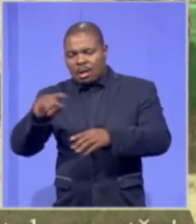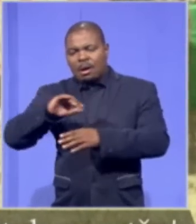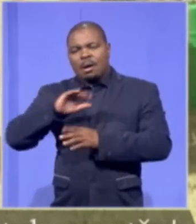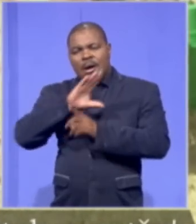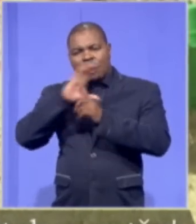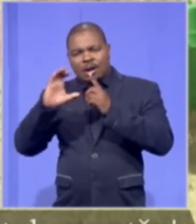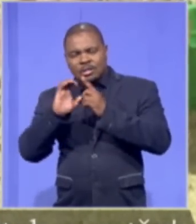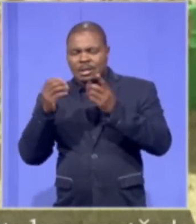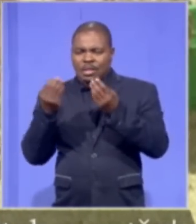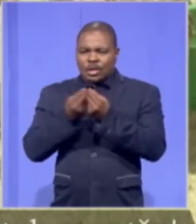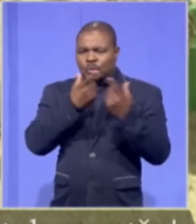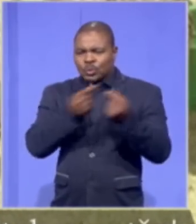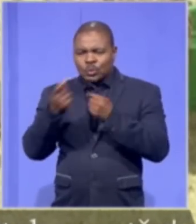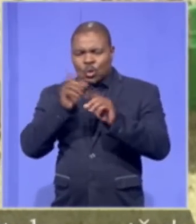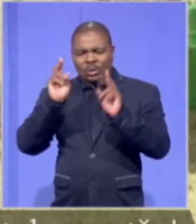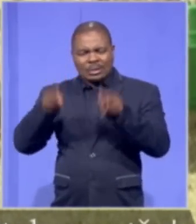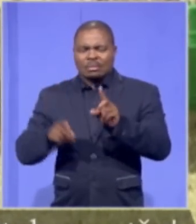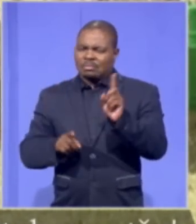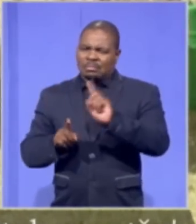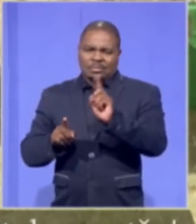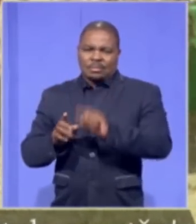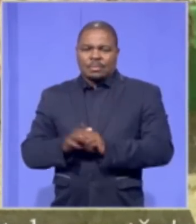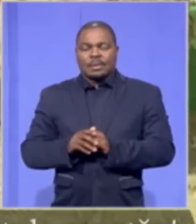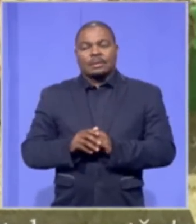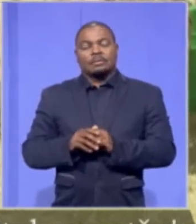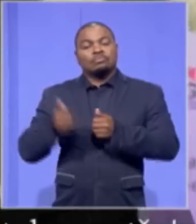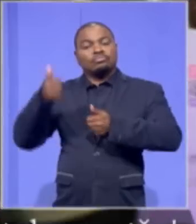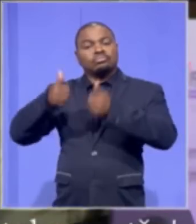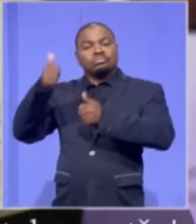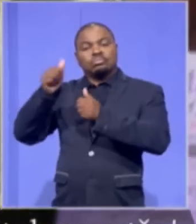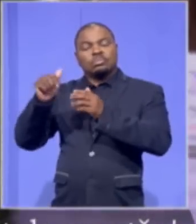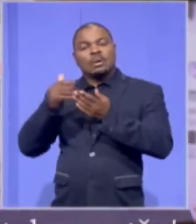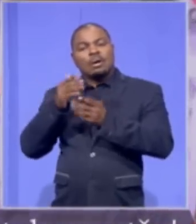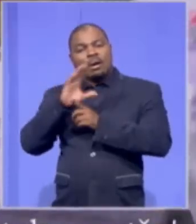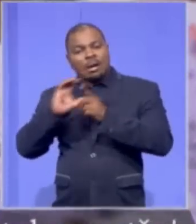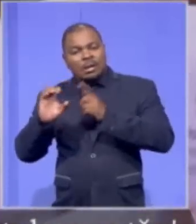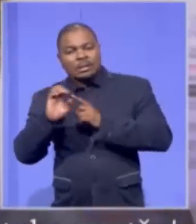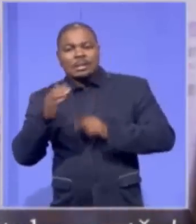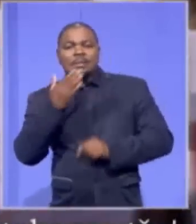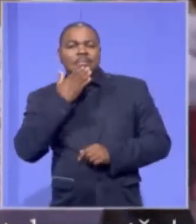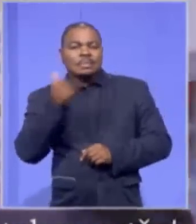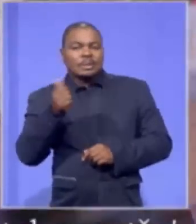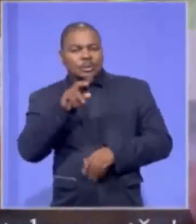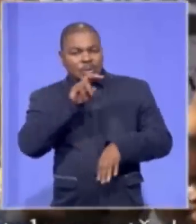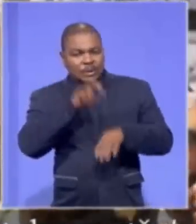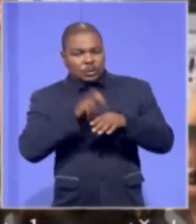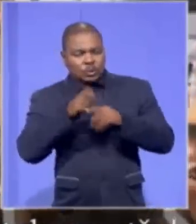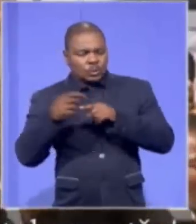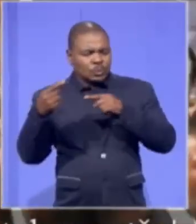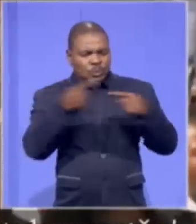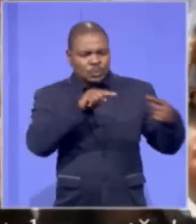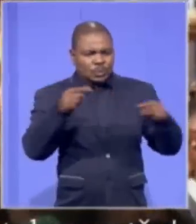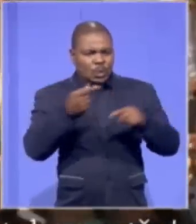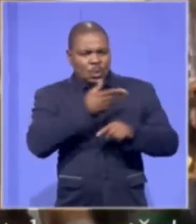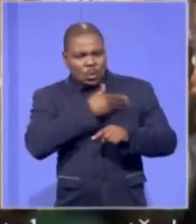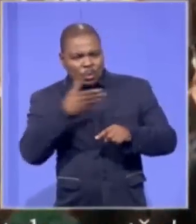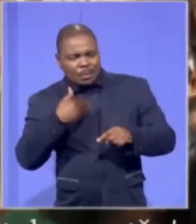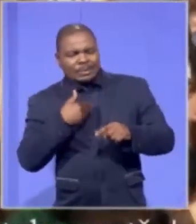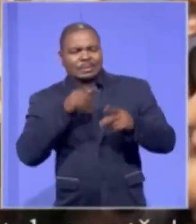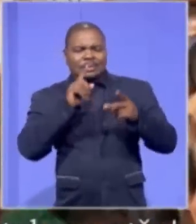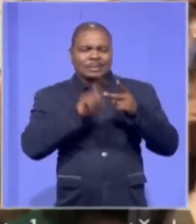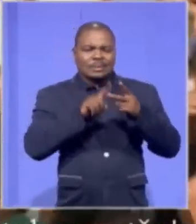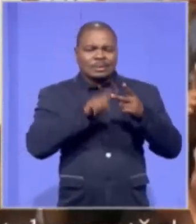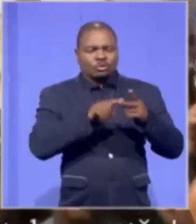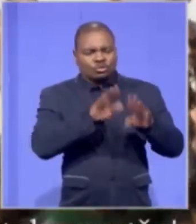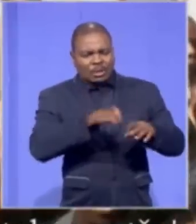setšo. Boipiletšo go baetapele ba setšo ke gore ba thuši leubeng la bobedi ka nageng e le go dintwa le dipolao tša bana le basadi le go